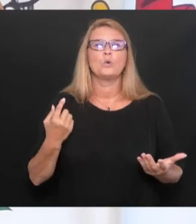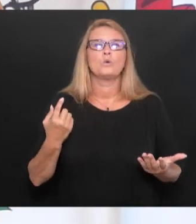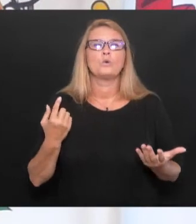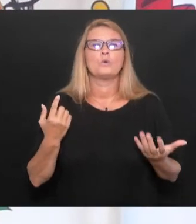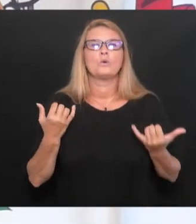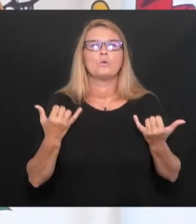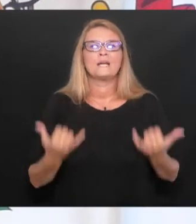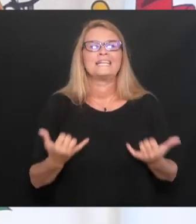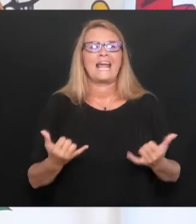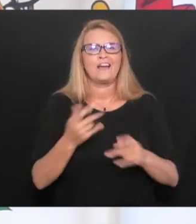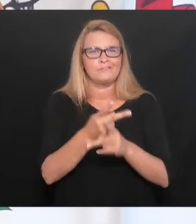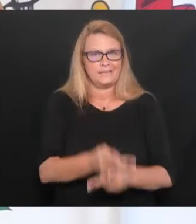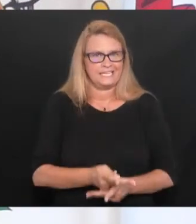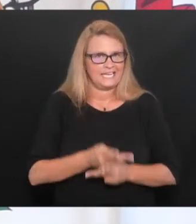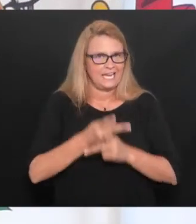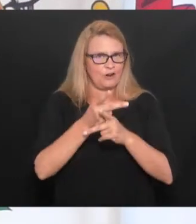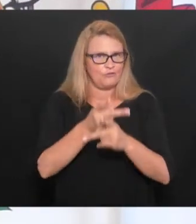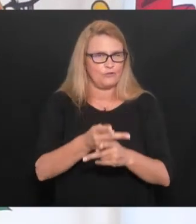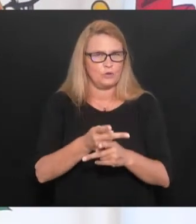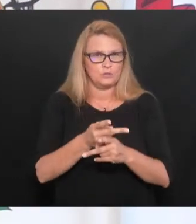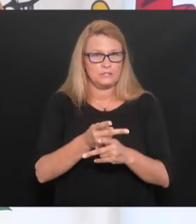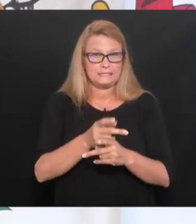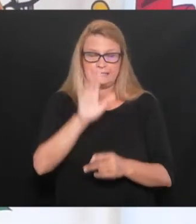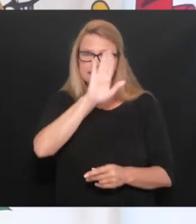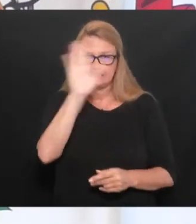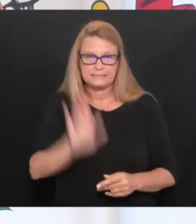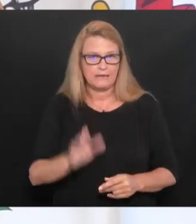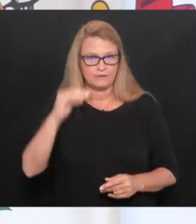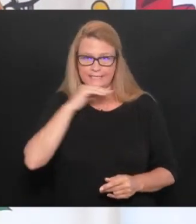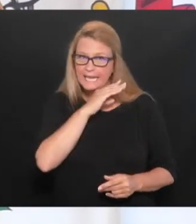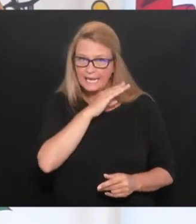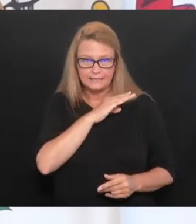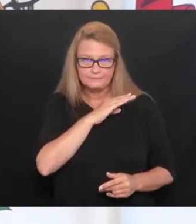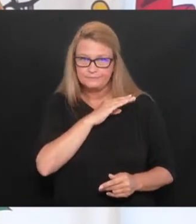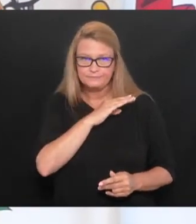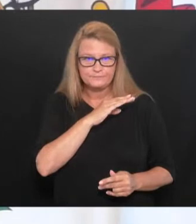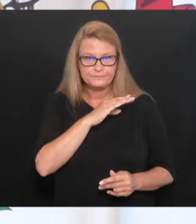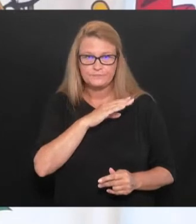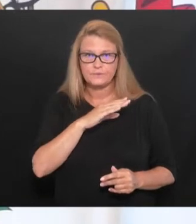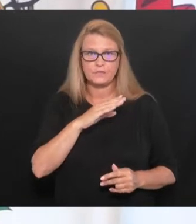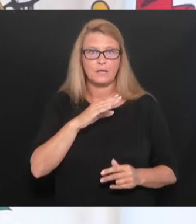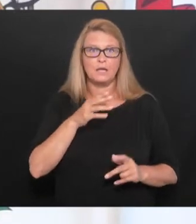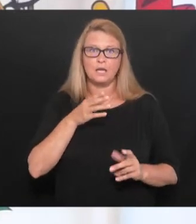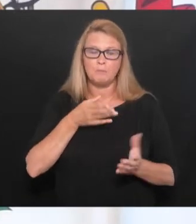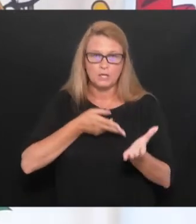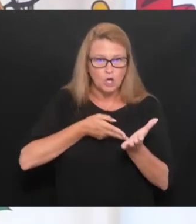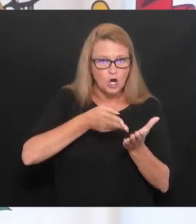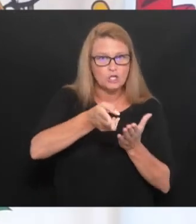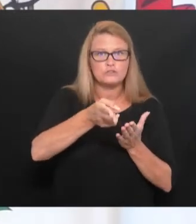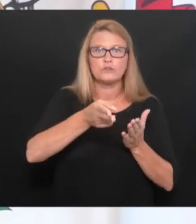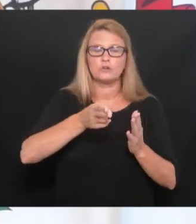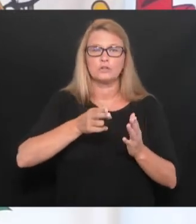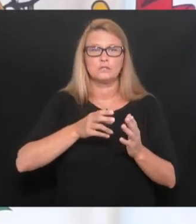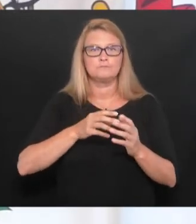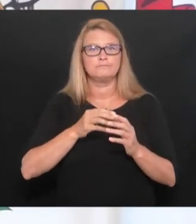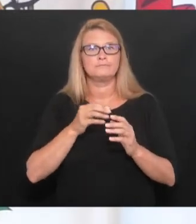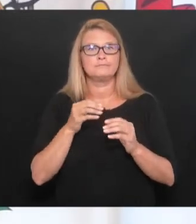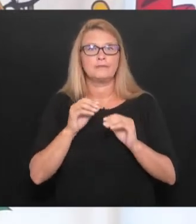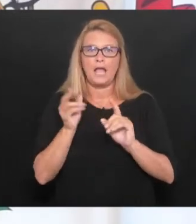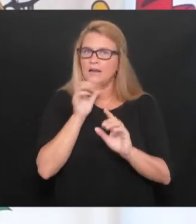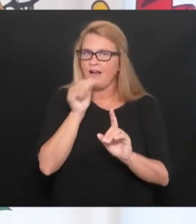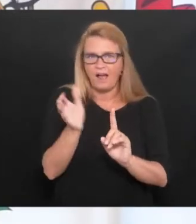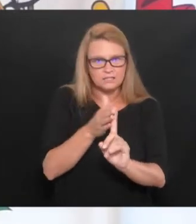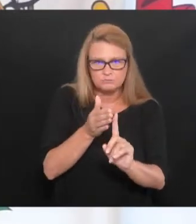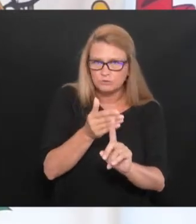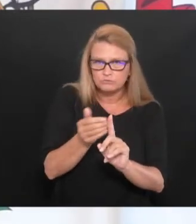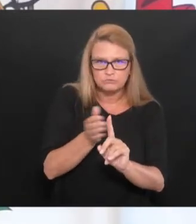been cautious to never cry wolf. We have. And we've absolutely been right in when we come